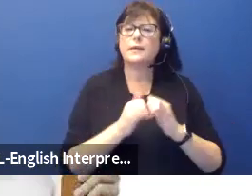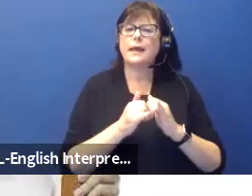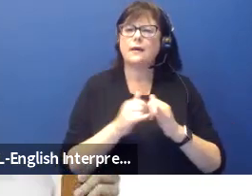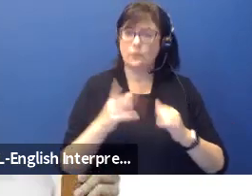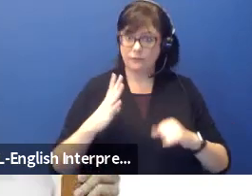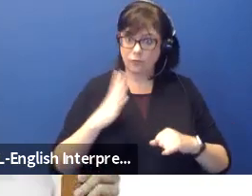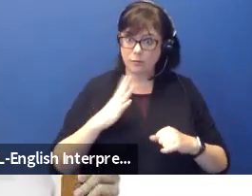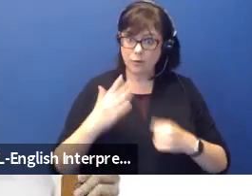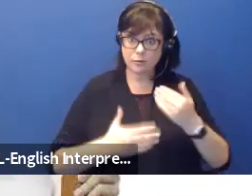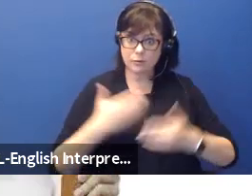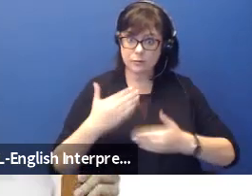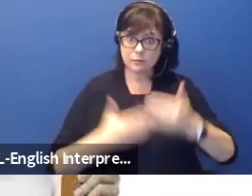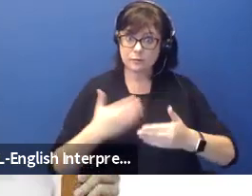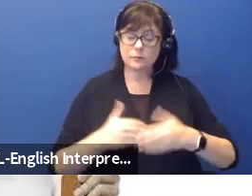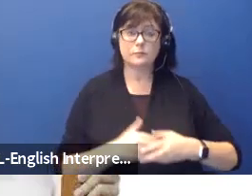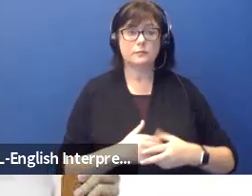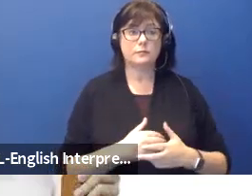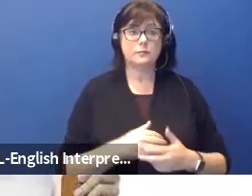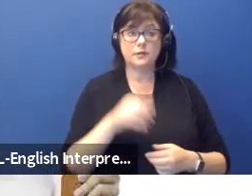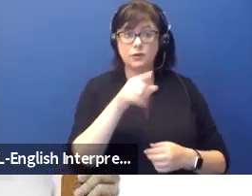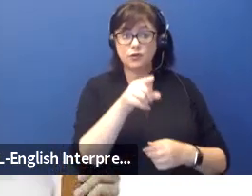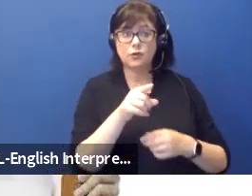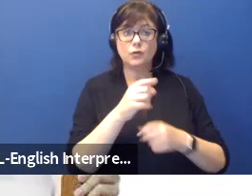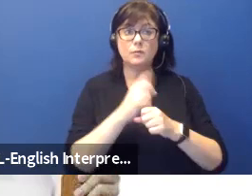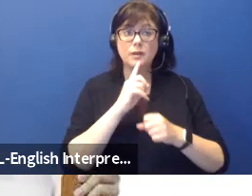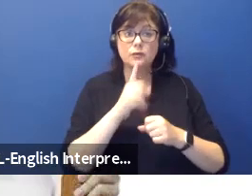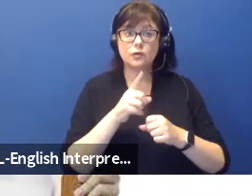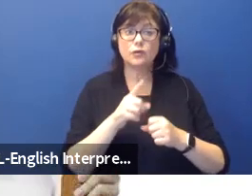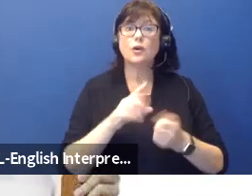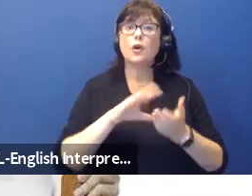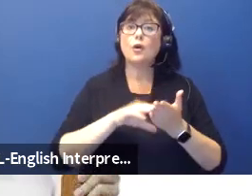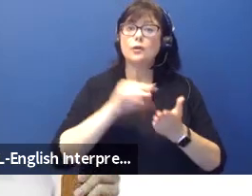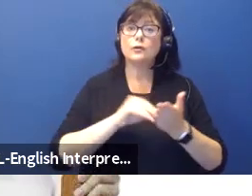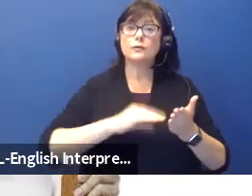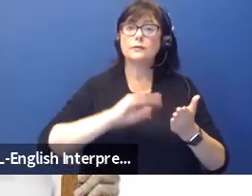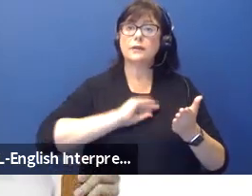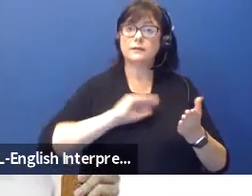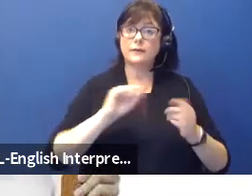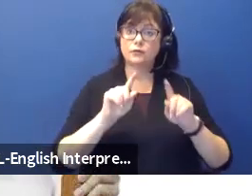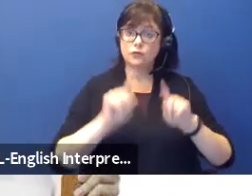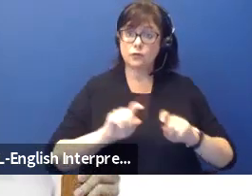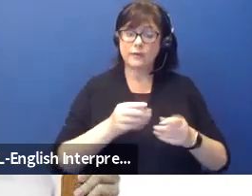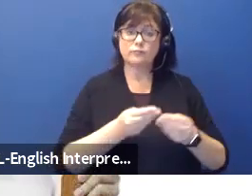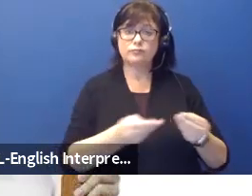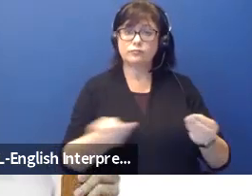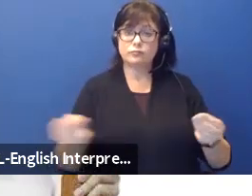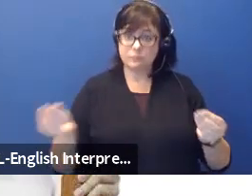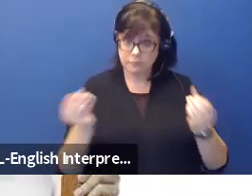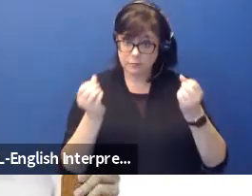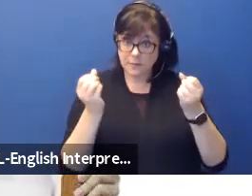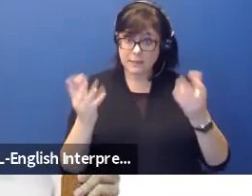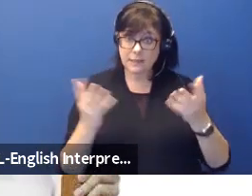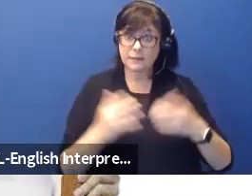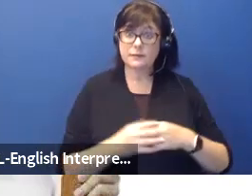many learners as possible collect this learner satisfaction survey? Do you keep it in the learner file? Because if you have, like